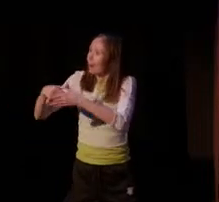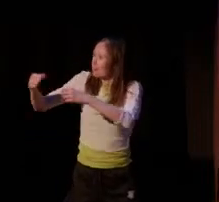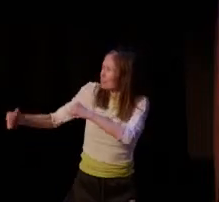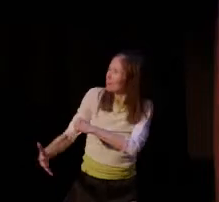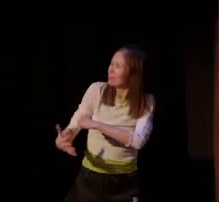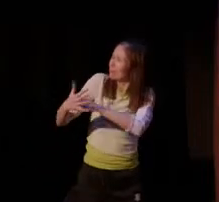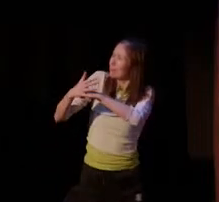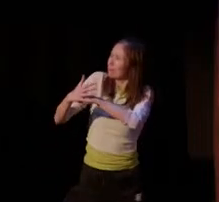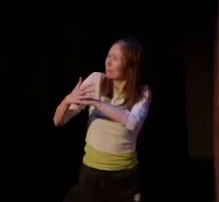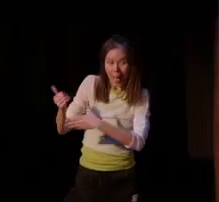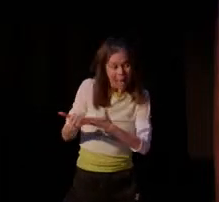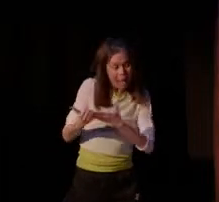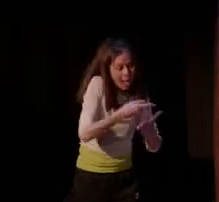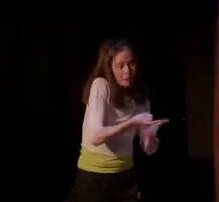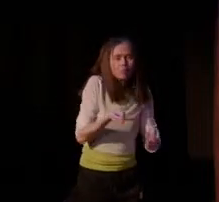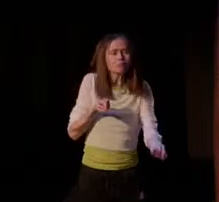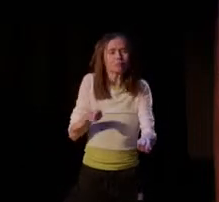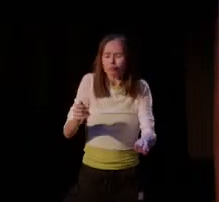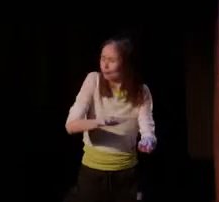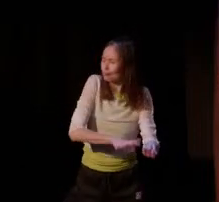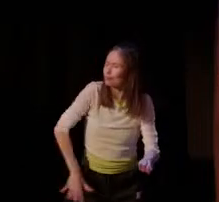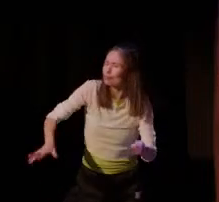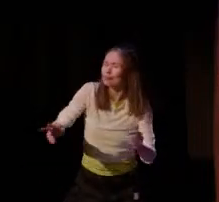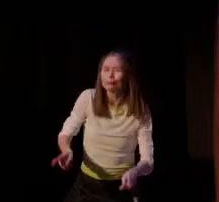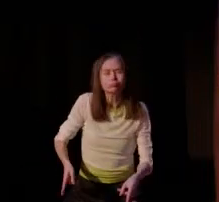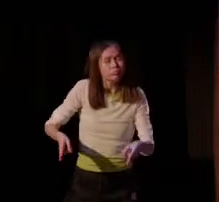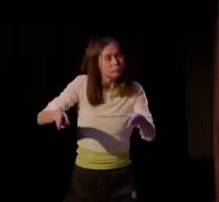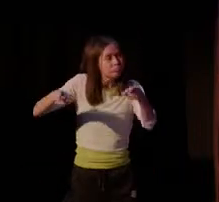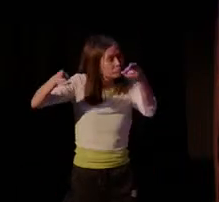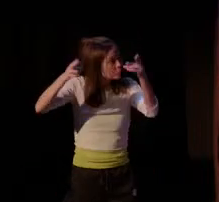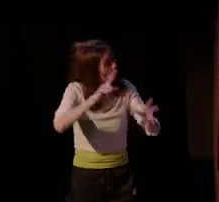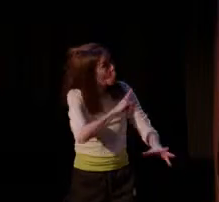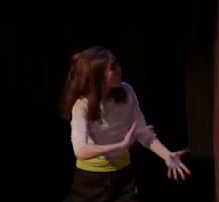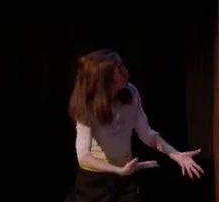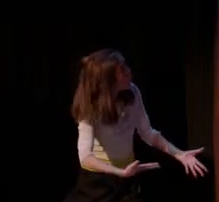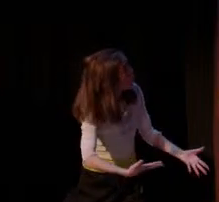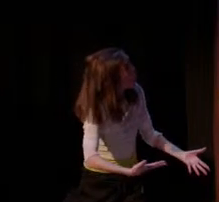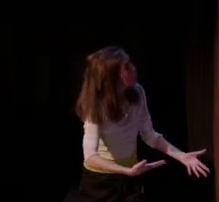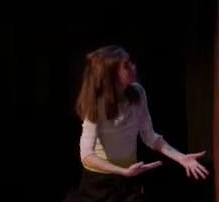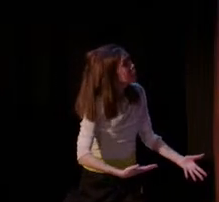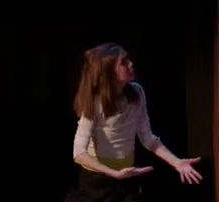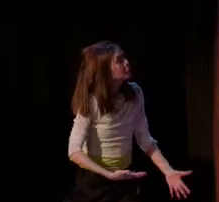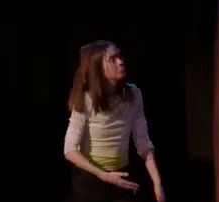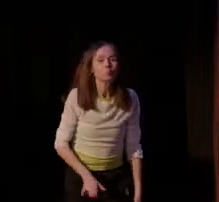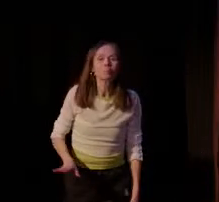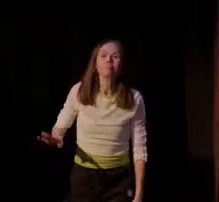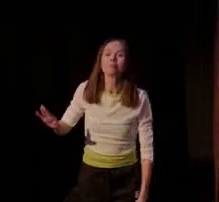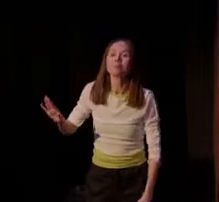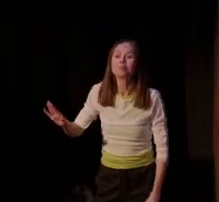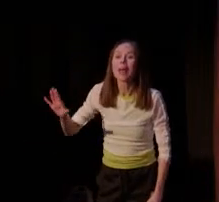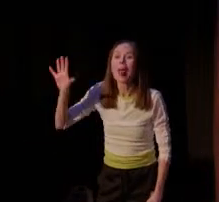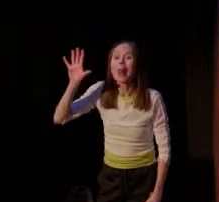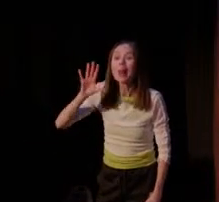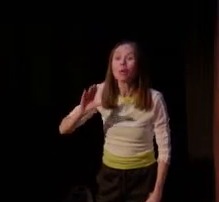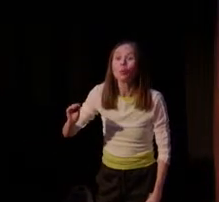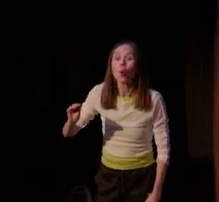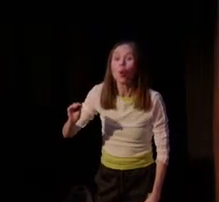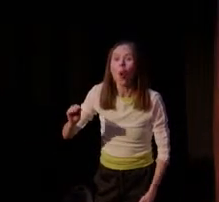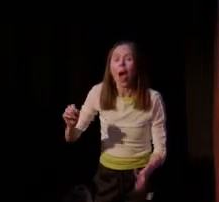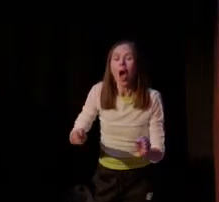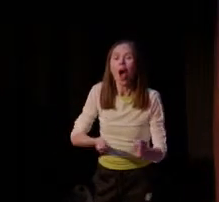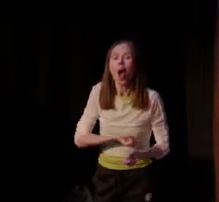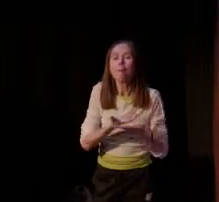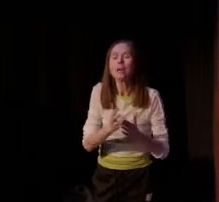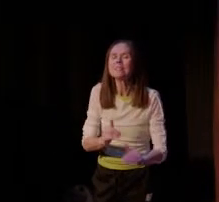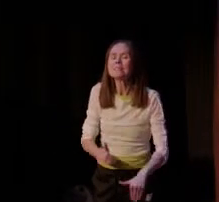present around for the future's sake, to bless the bed of Leontes again with a sweet partner to it? There's no one worthy